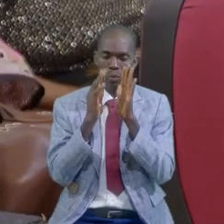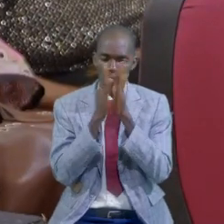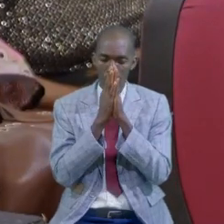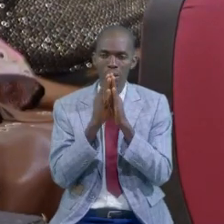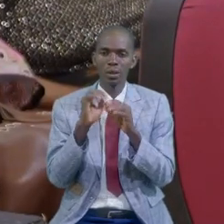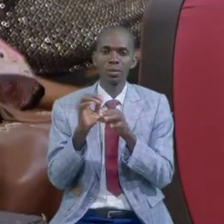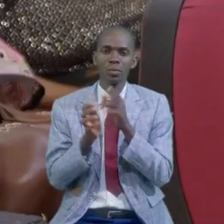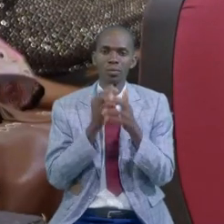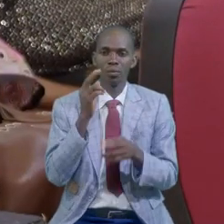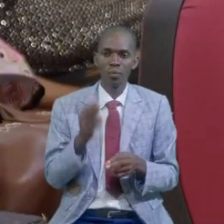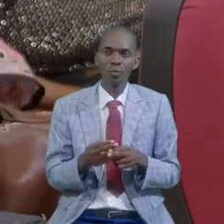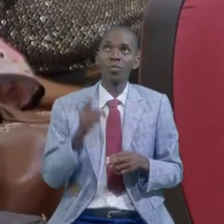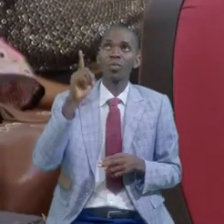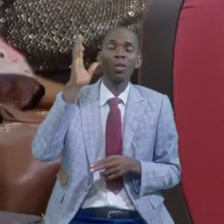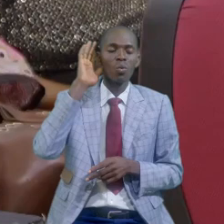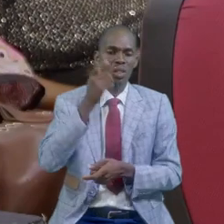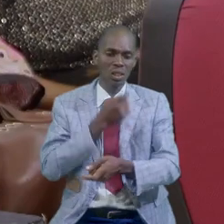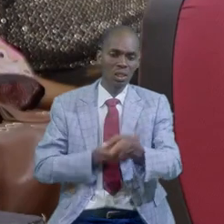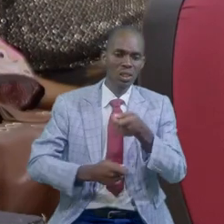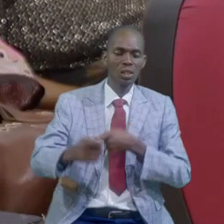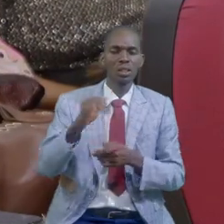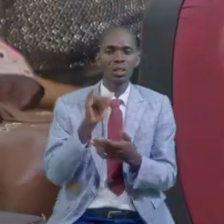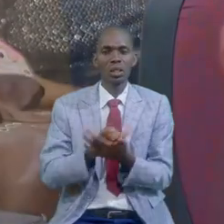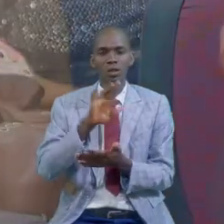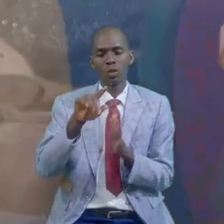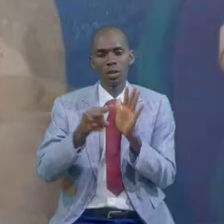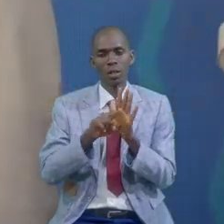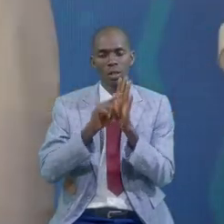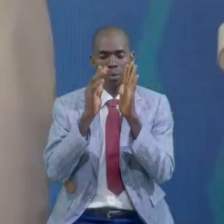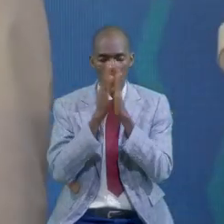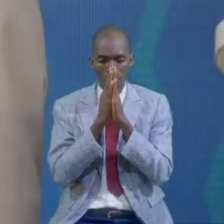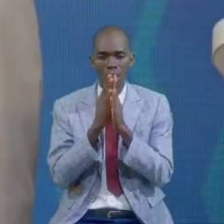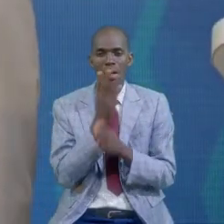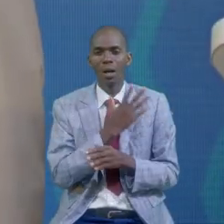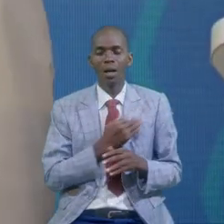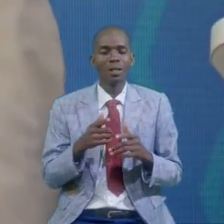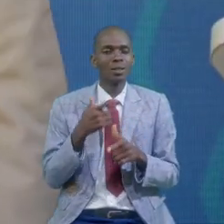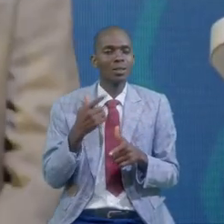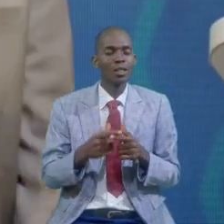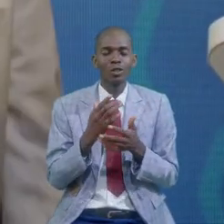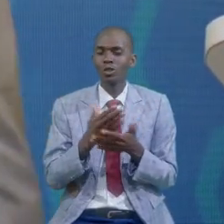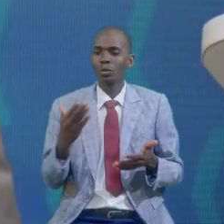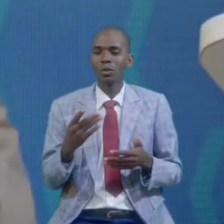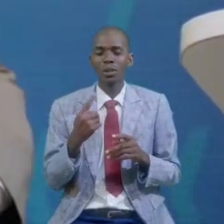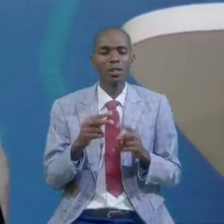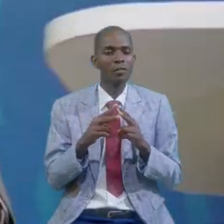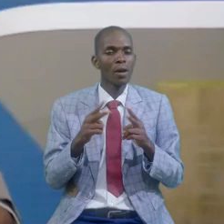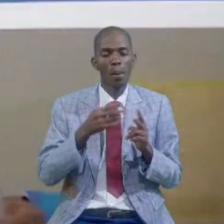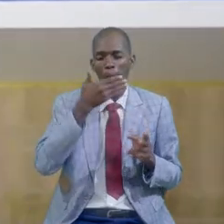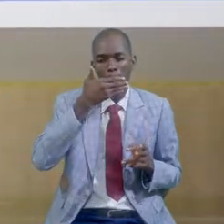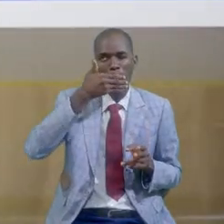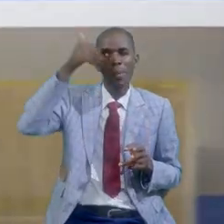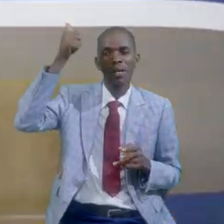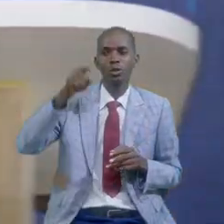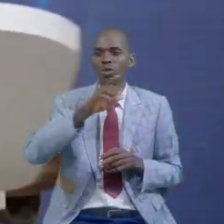will reverse that negative prayer, and then something, the very best that you never expected in